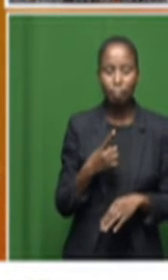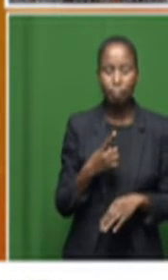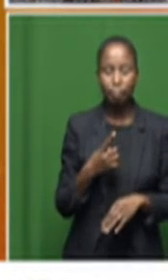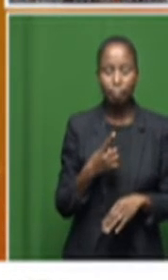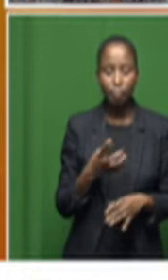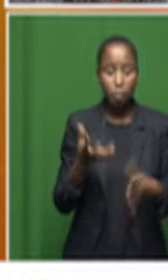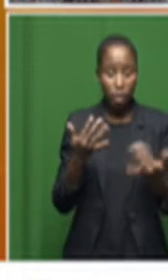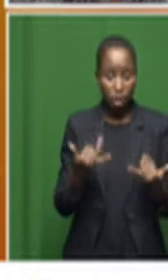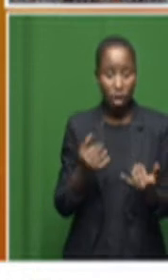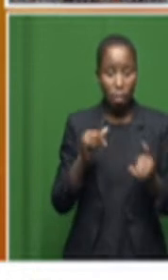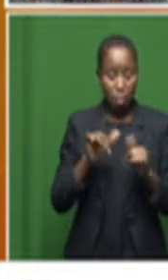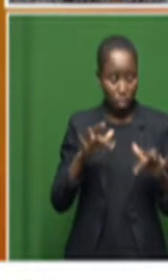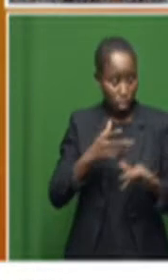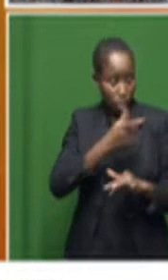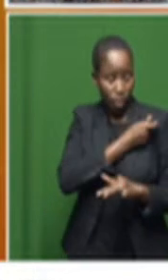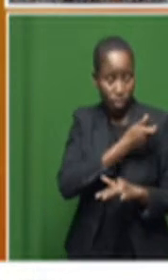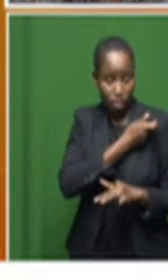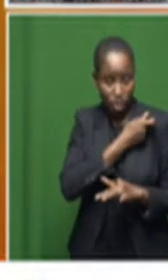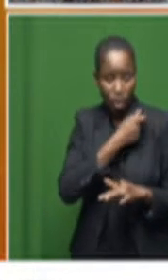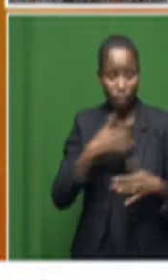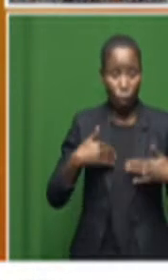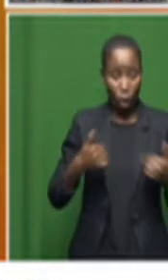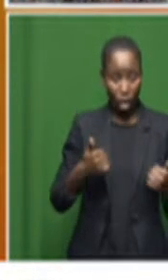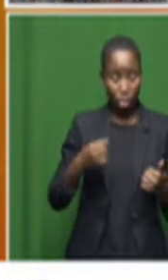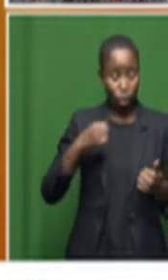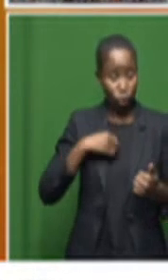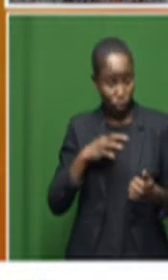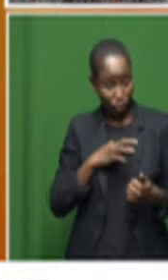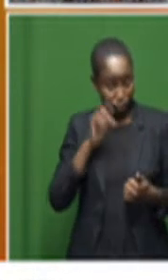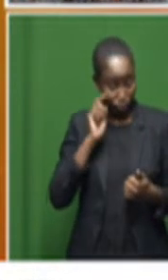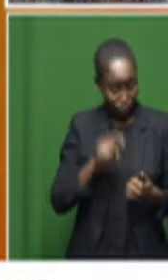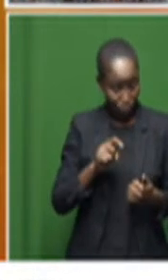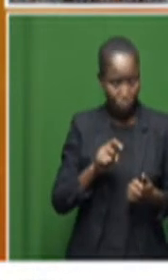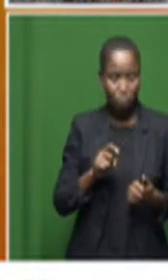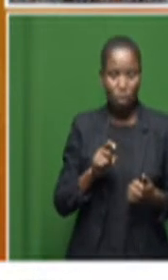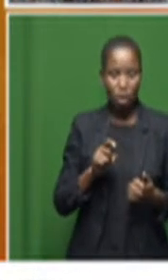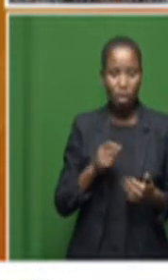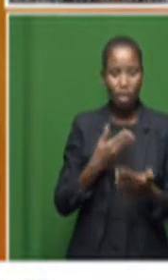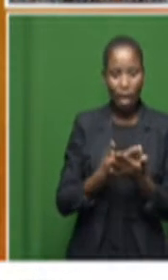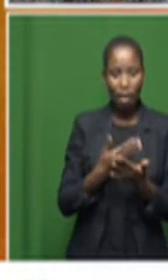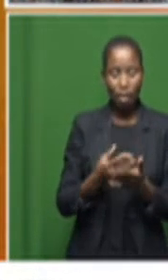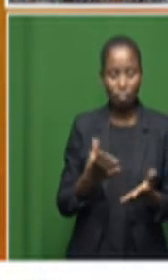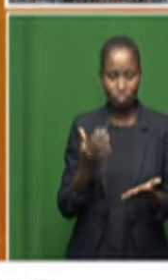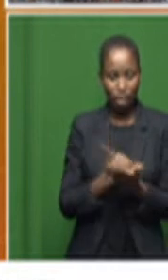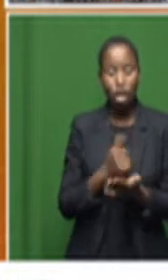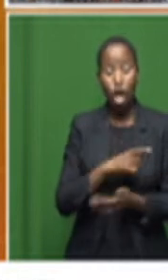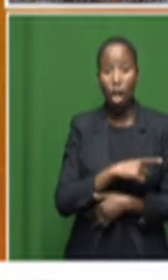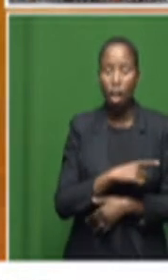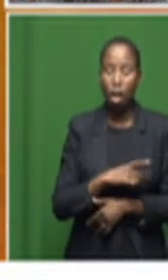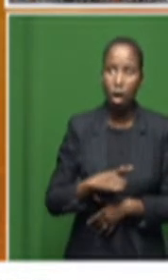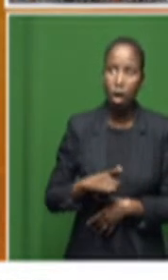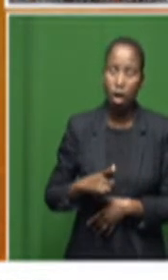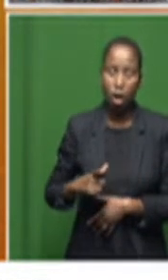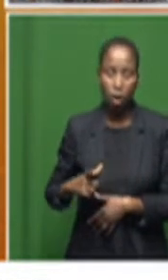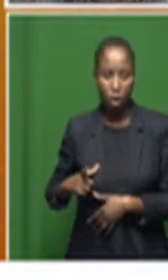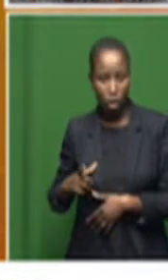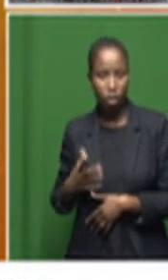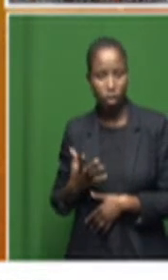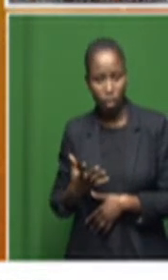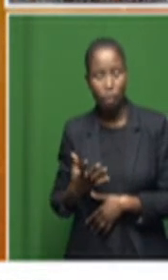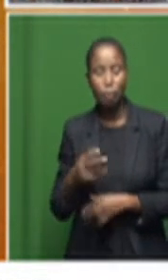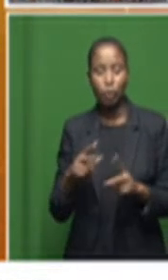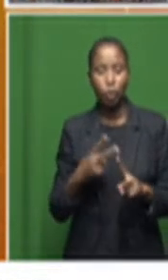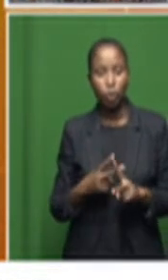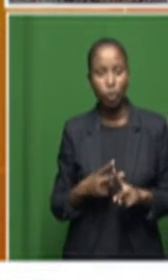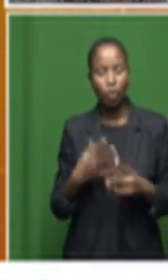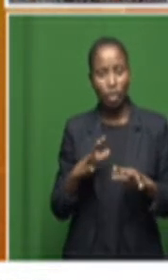take to vaccinate the healthcare worker population was going to be much longer than what we had planned. And also in